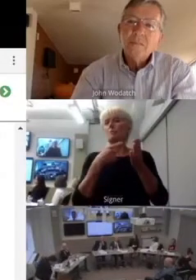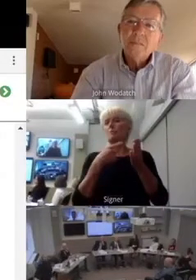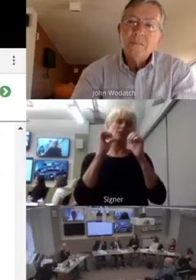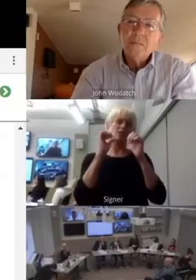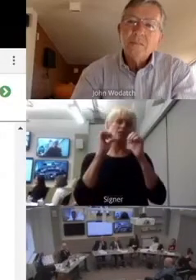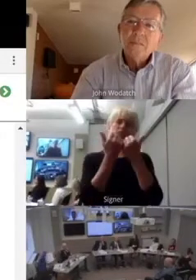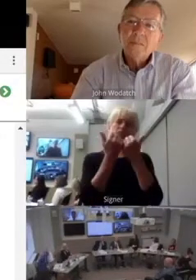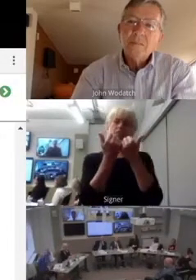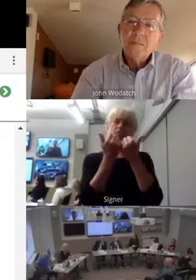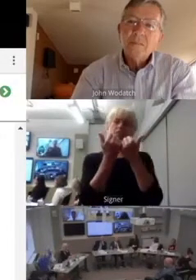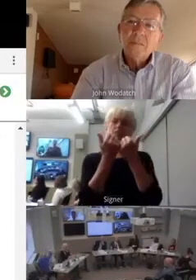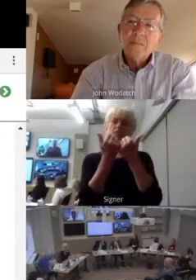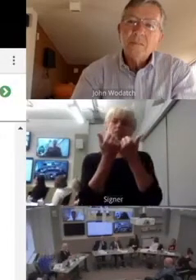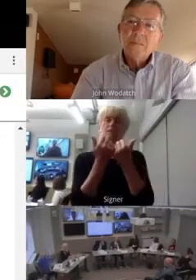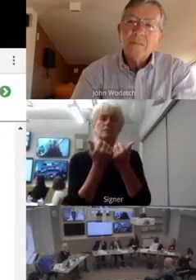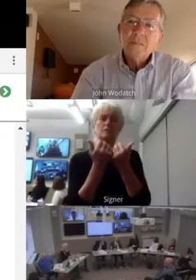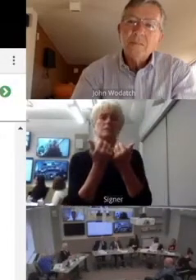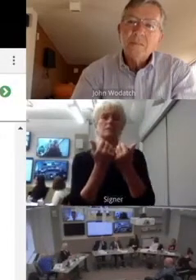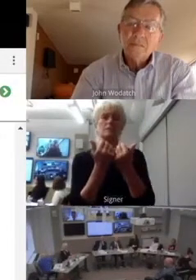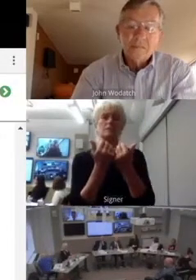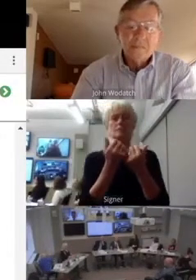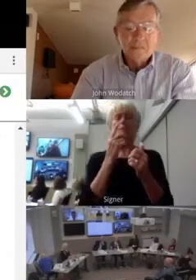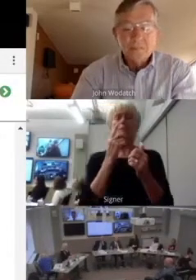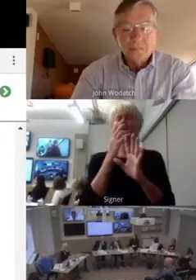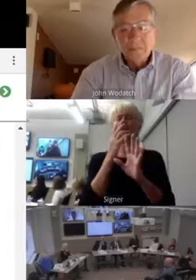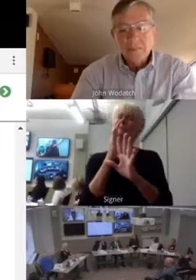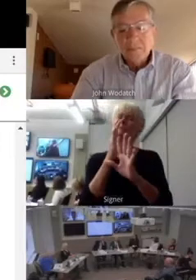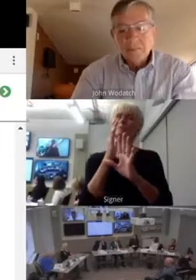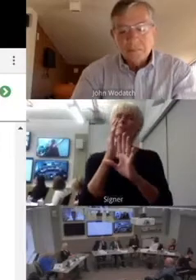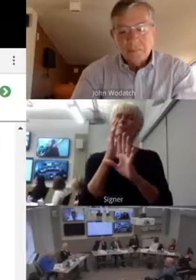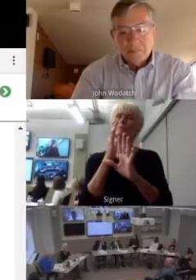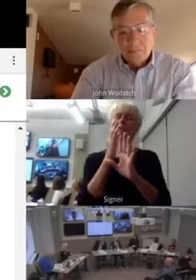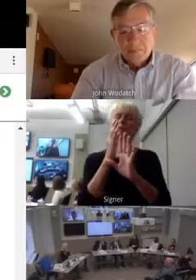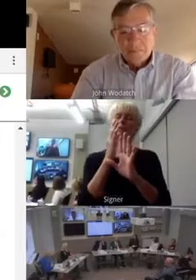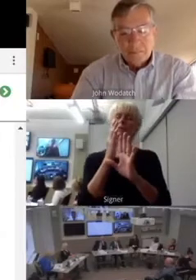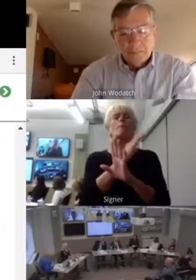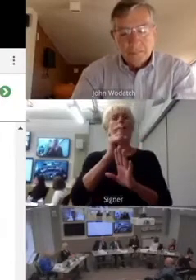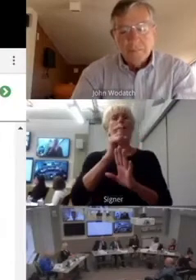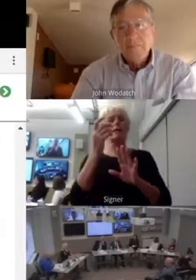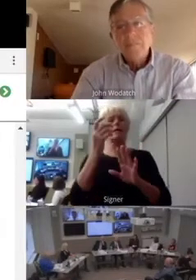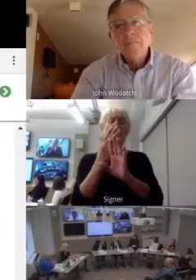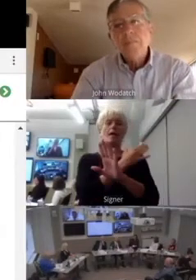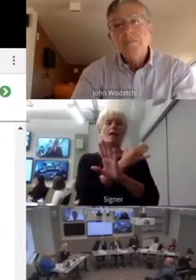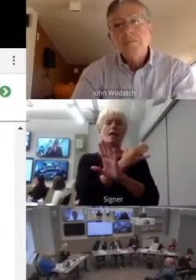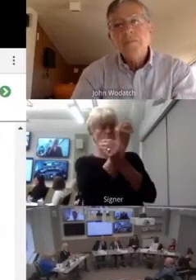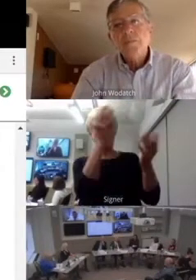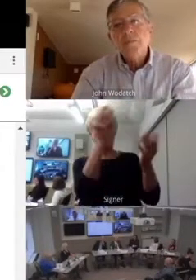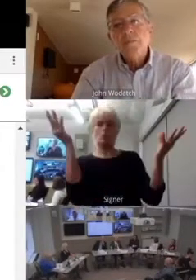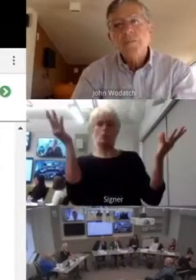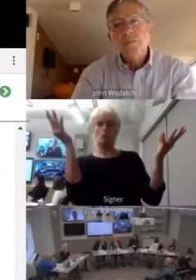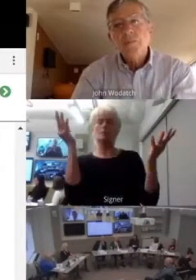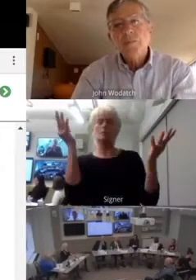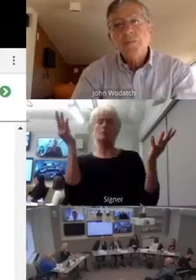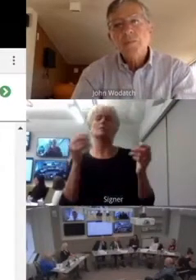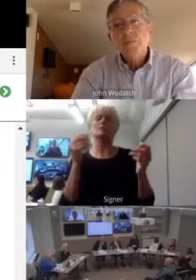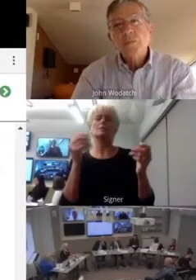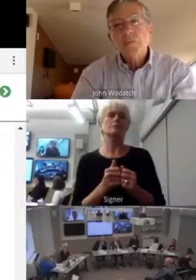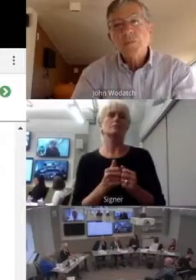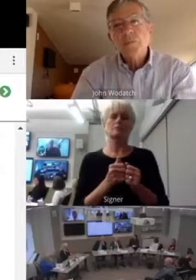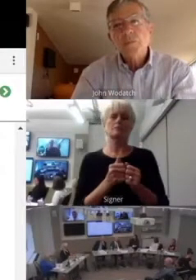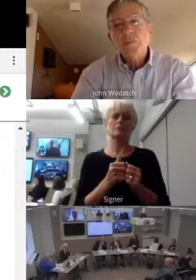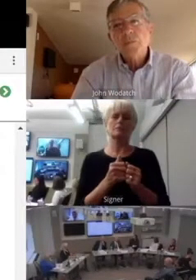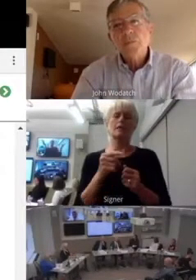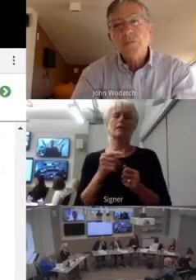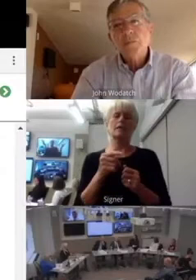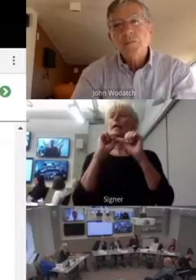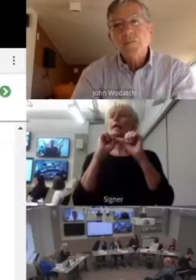before that, will do an advance notice of proposed rulemaking before the proposed rule. Agencies have to provide the public with notice